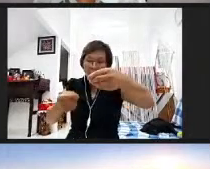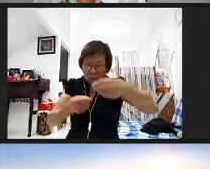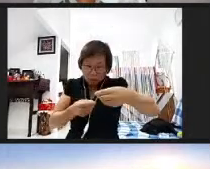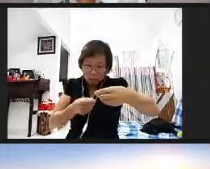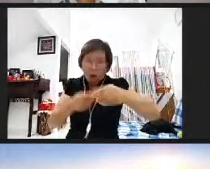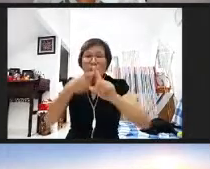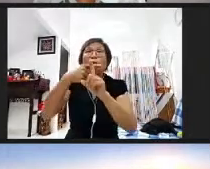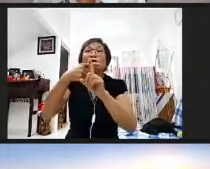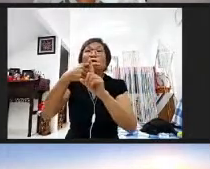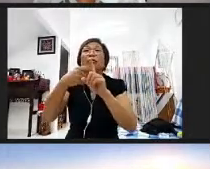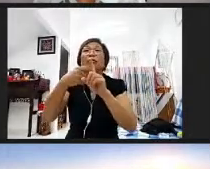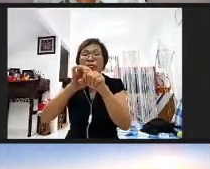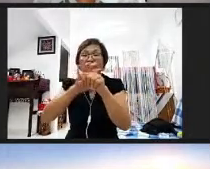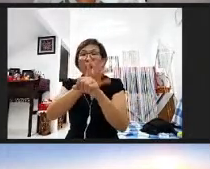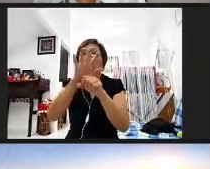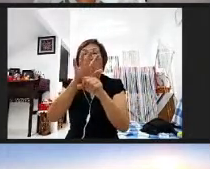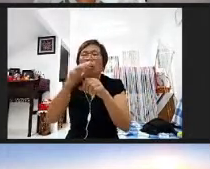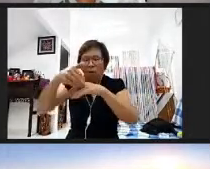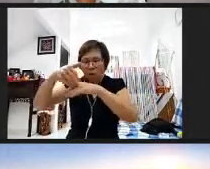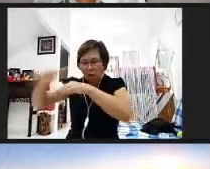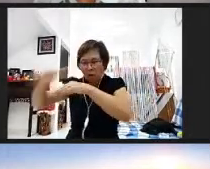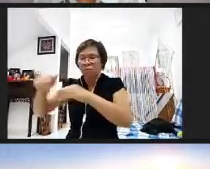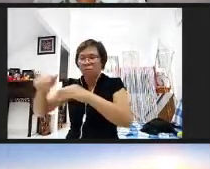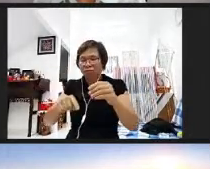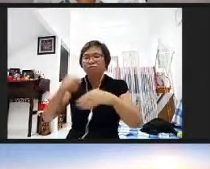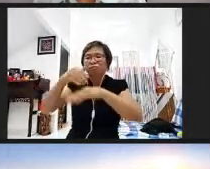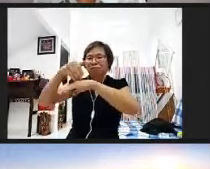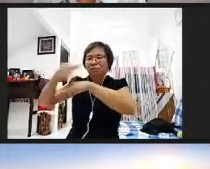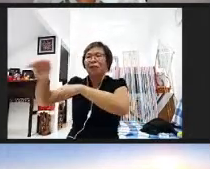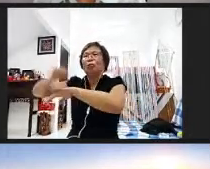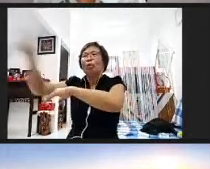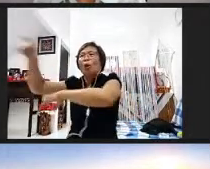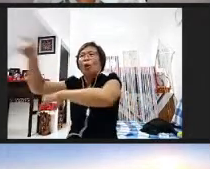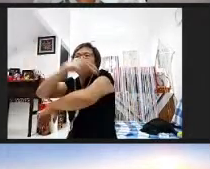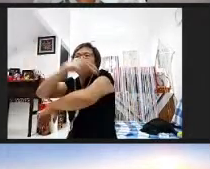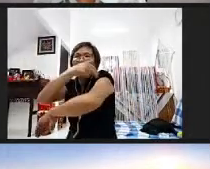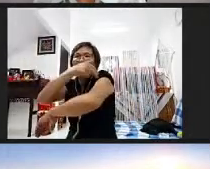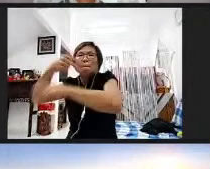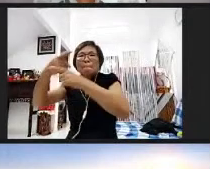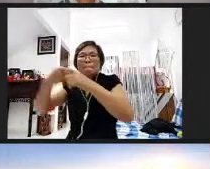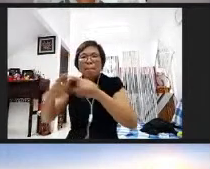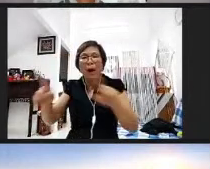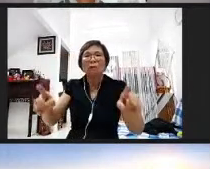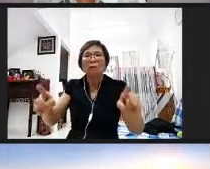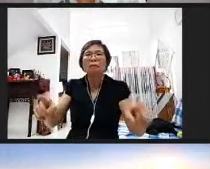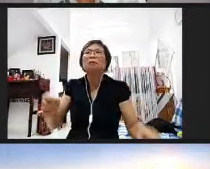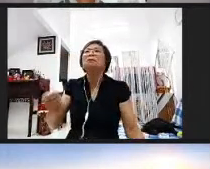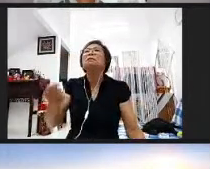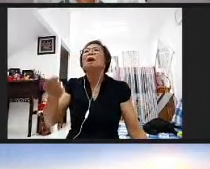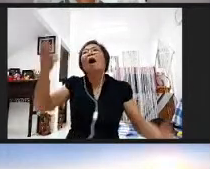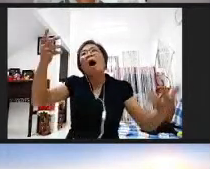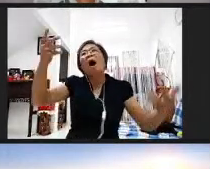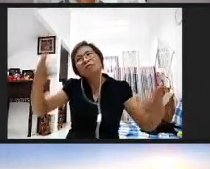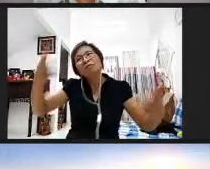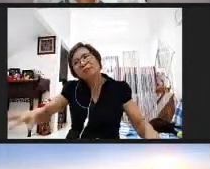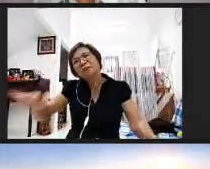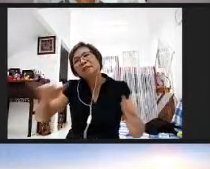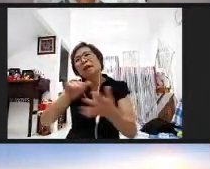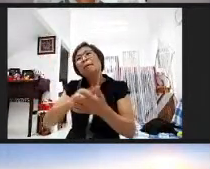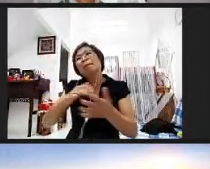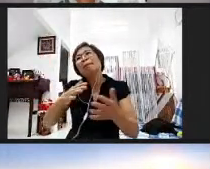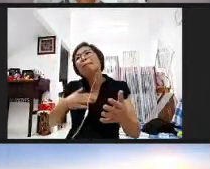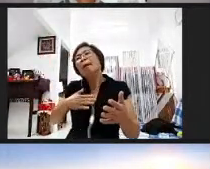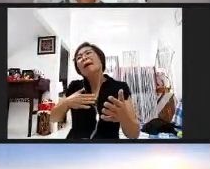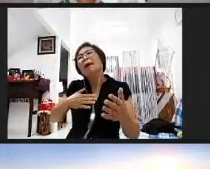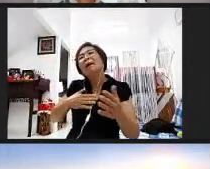patient was promptly sent to the hospital. But very soon after that, my